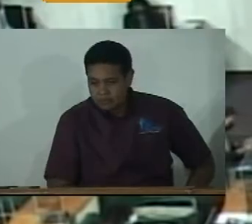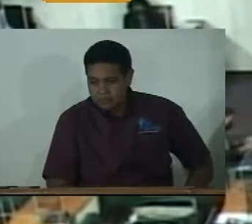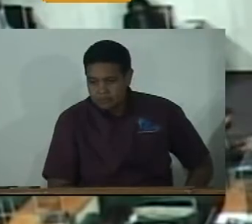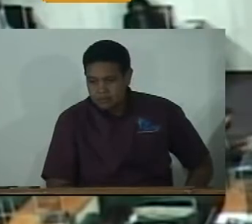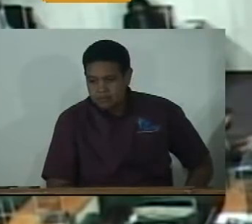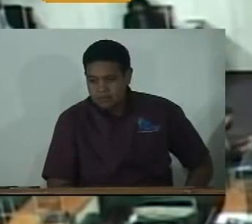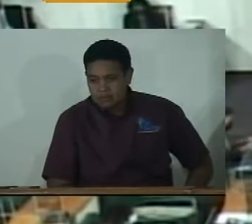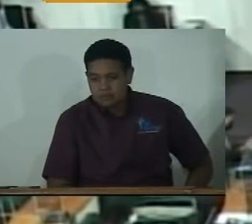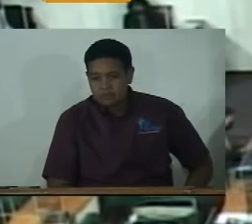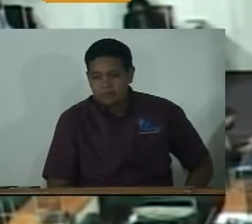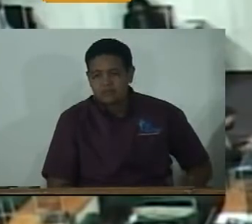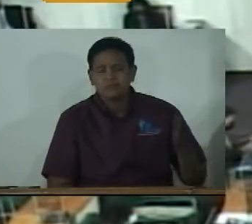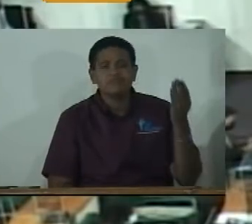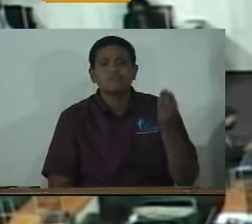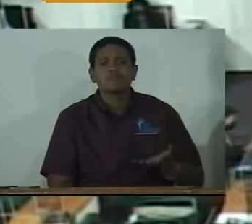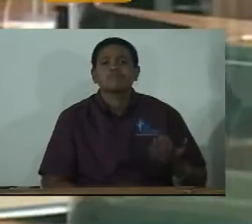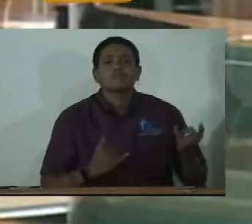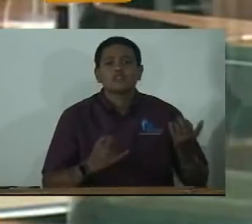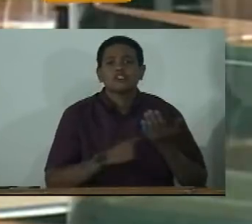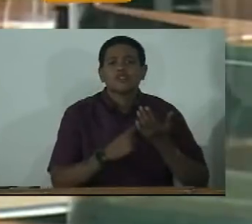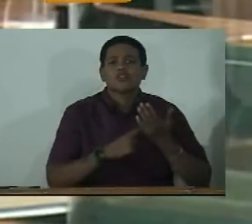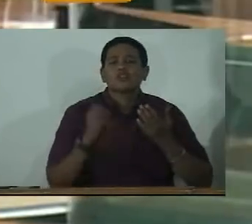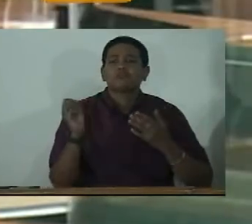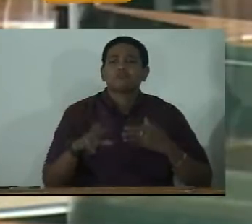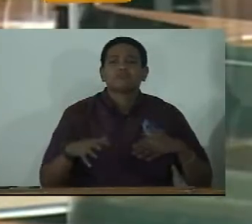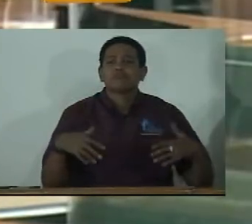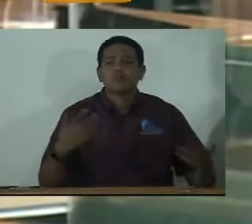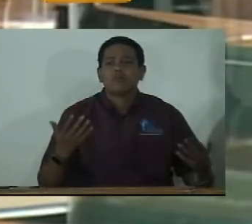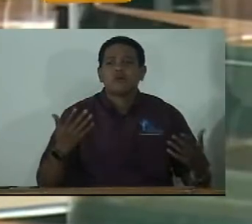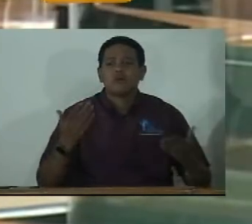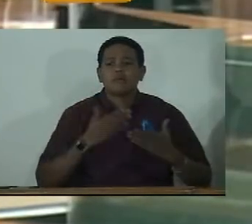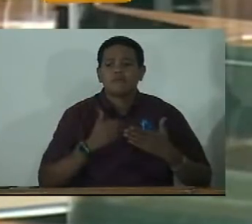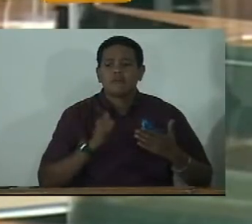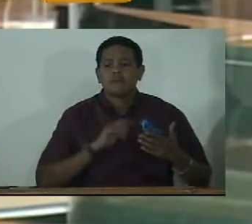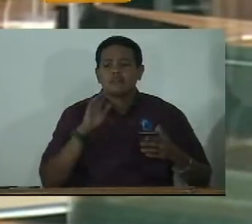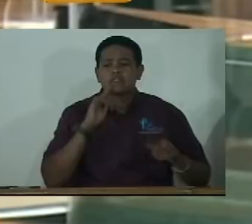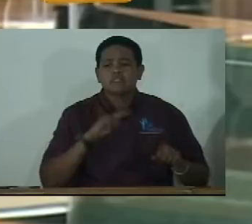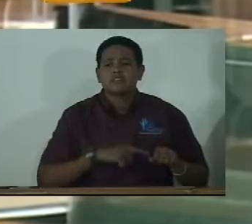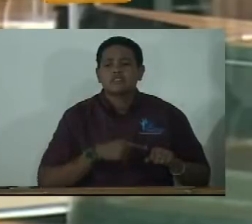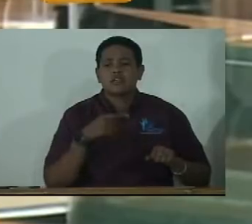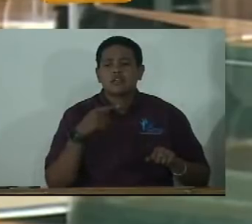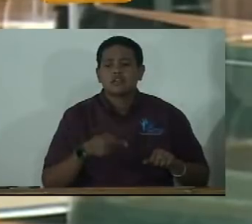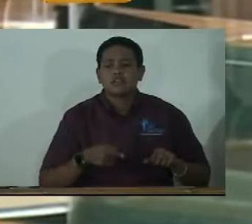The bill before the Senate, and before I commence that,